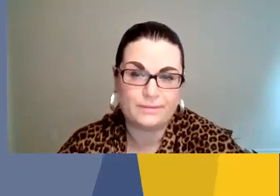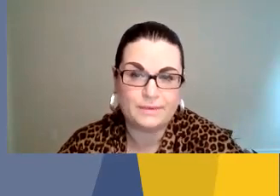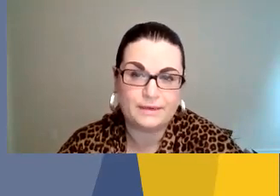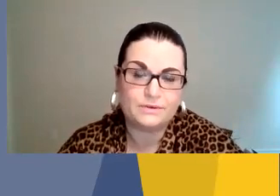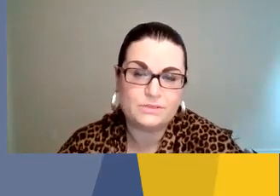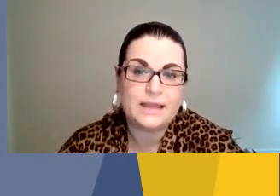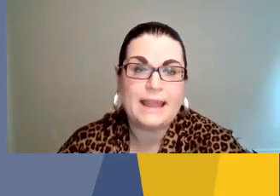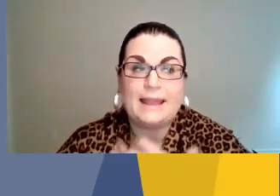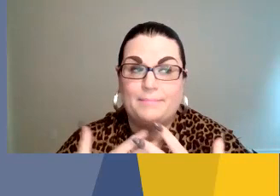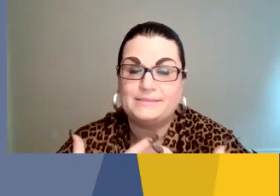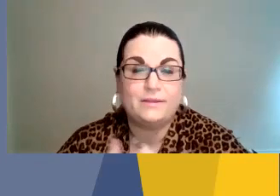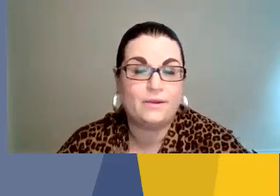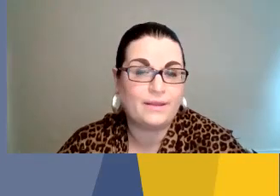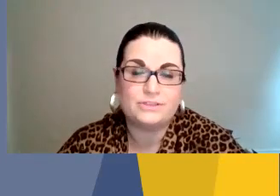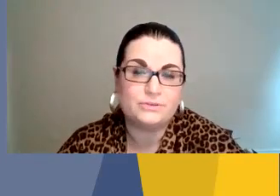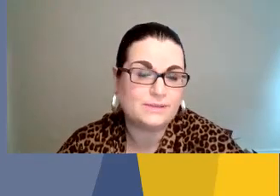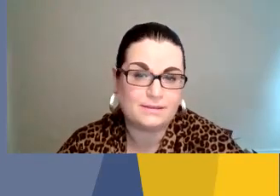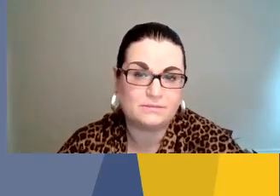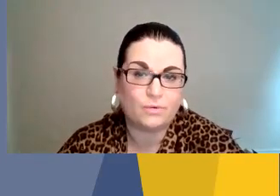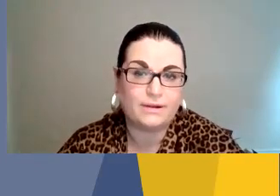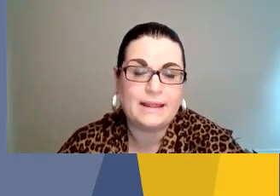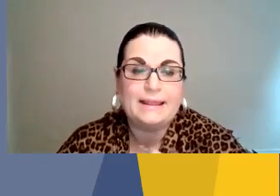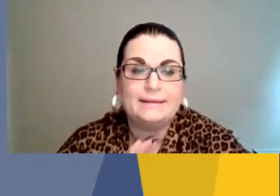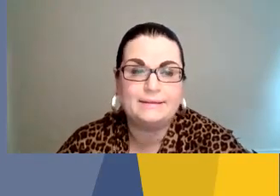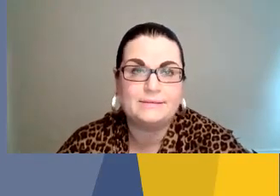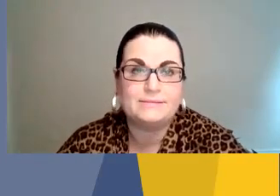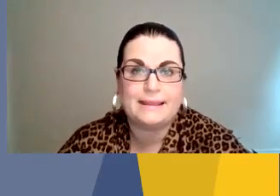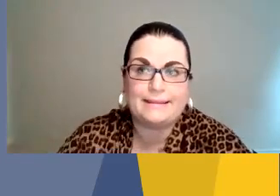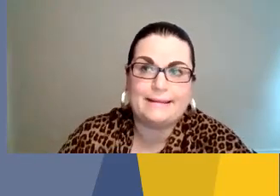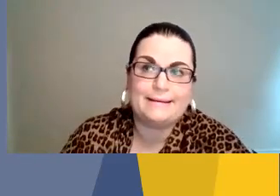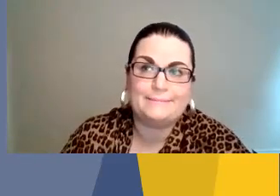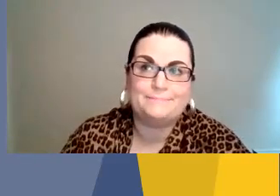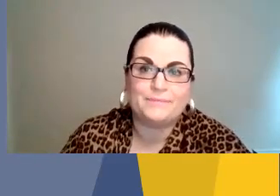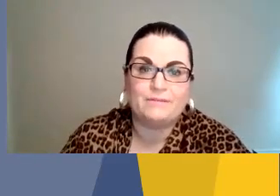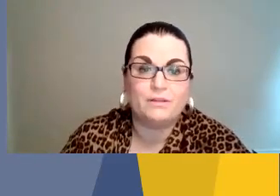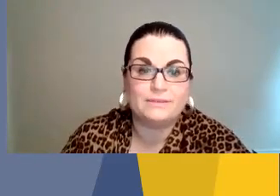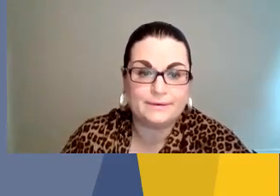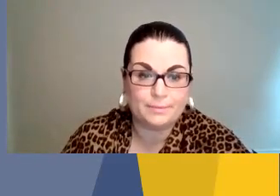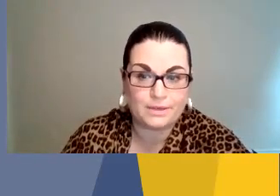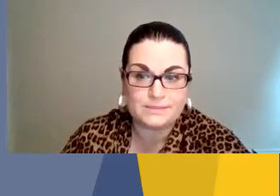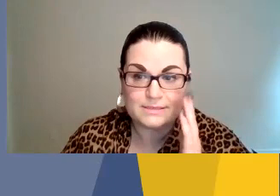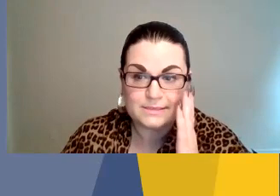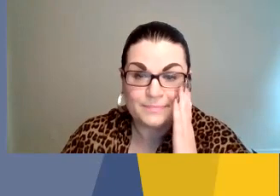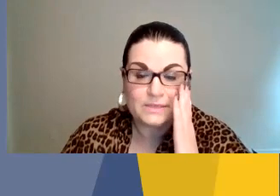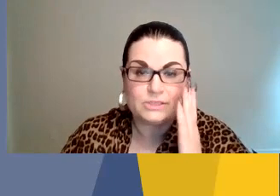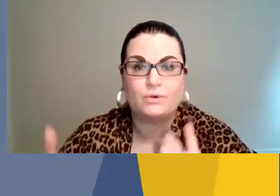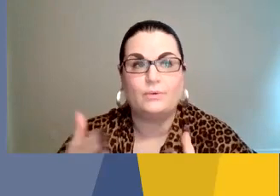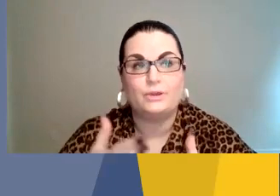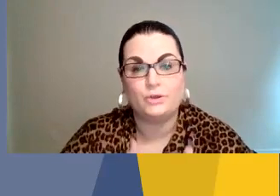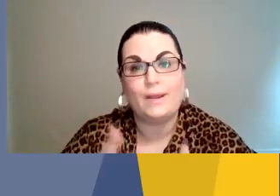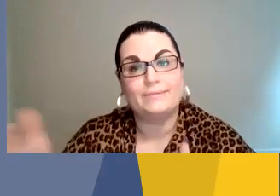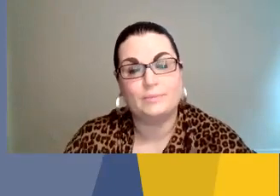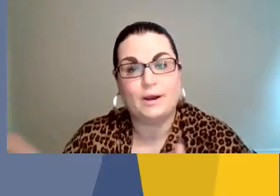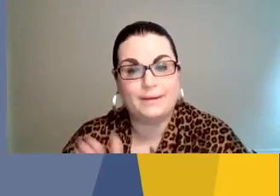have certified mediators, and basically all you have to do is ask for it. It is a voluntary process.